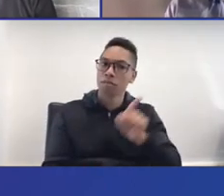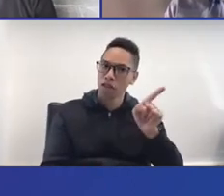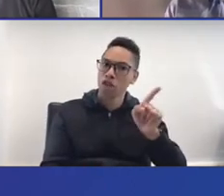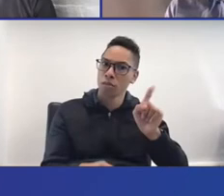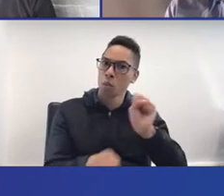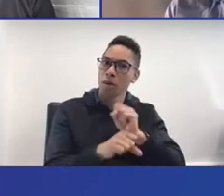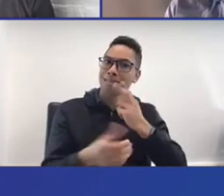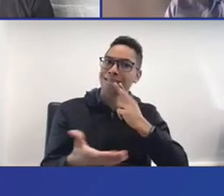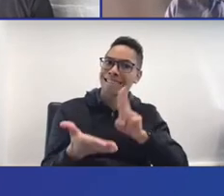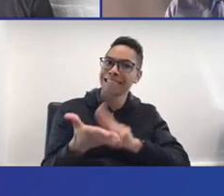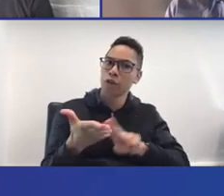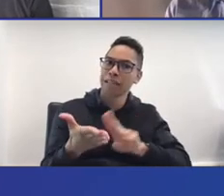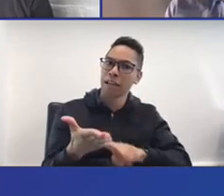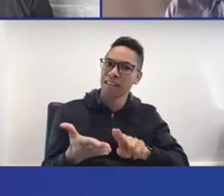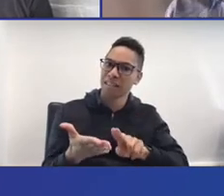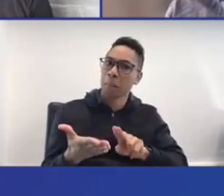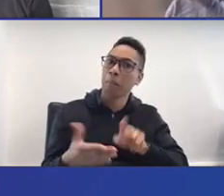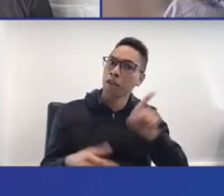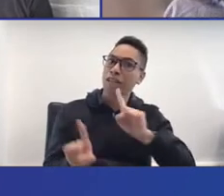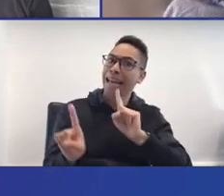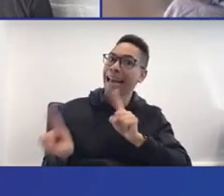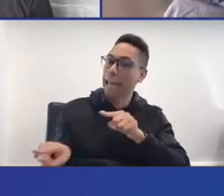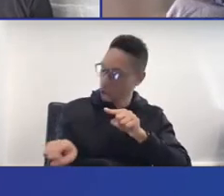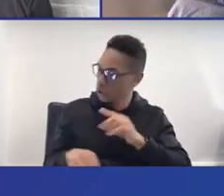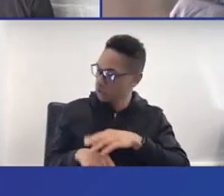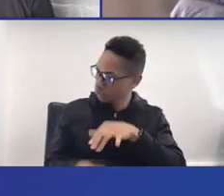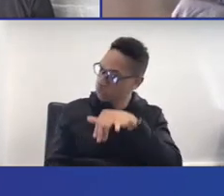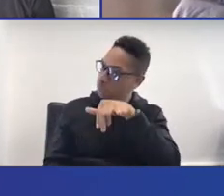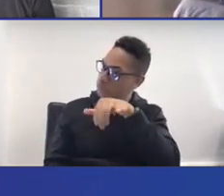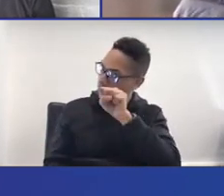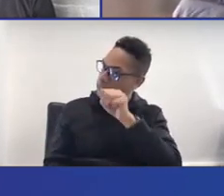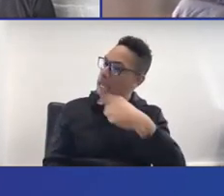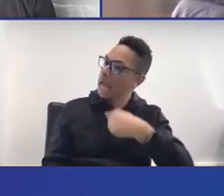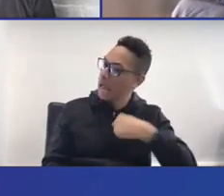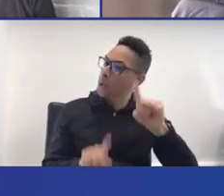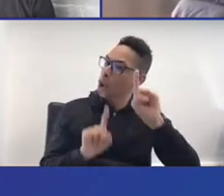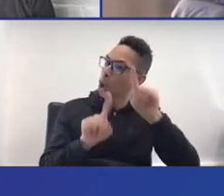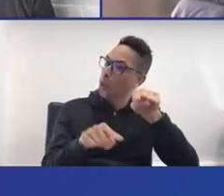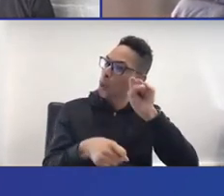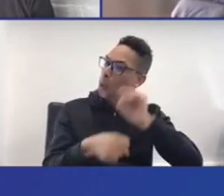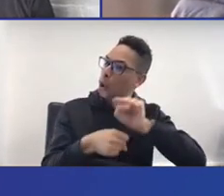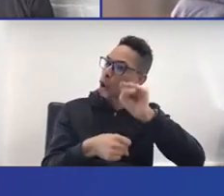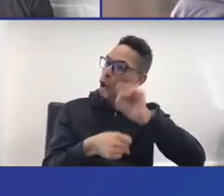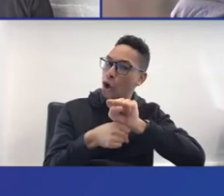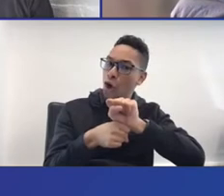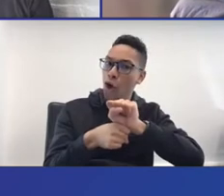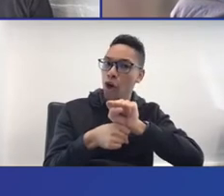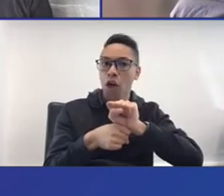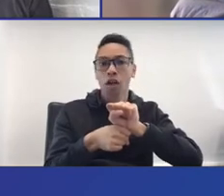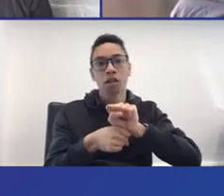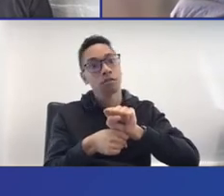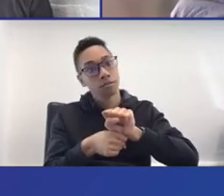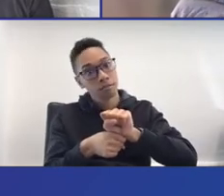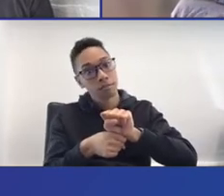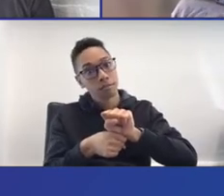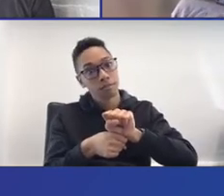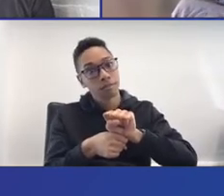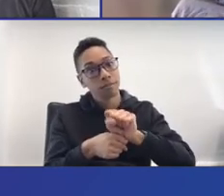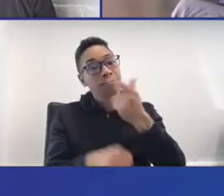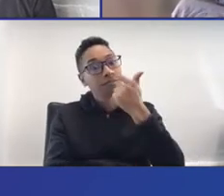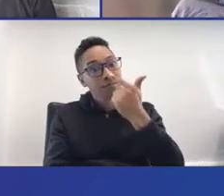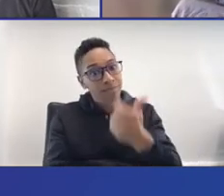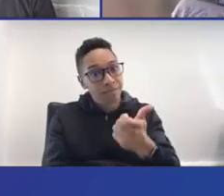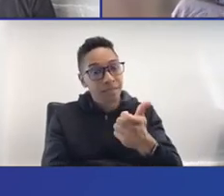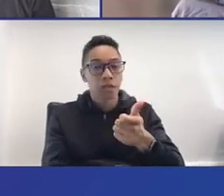work." So, you know, as in every word, there is a semantic.